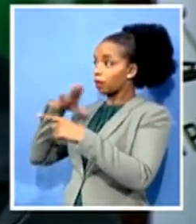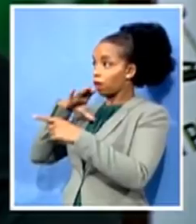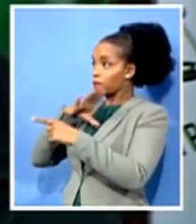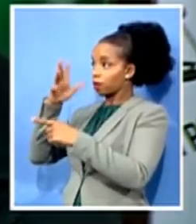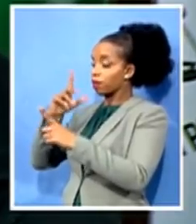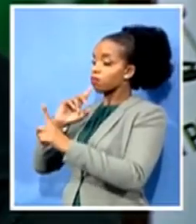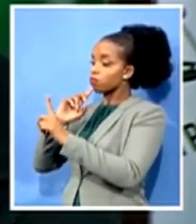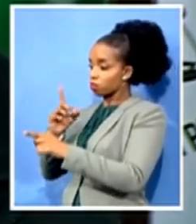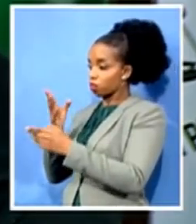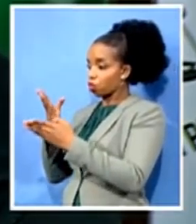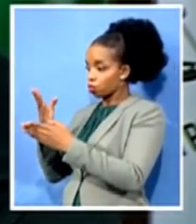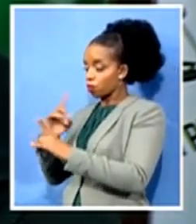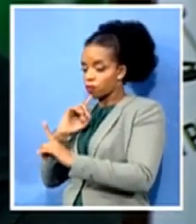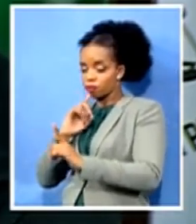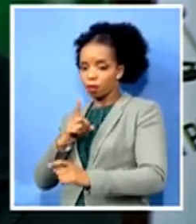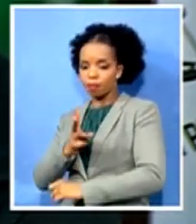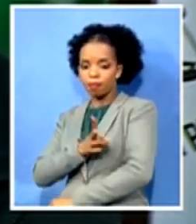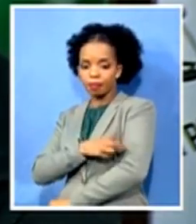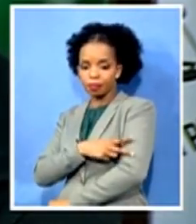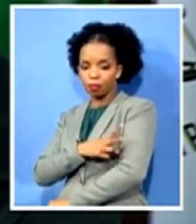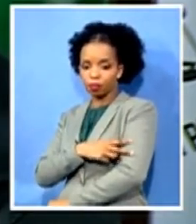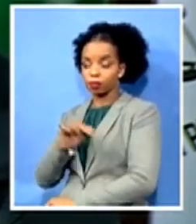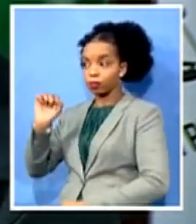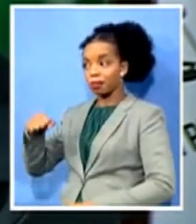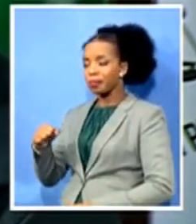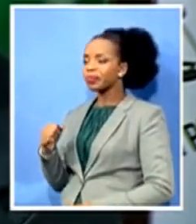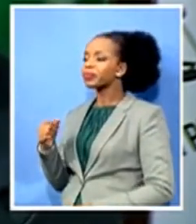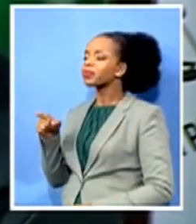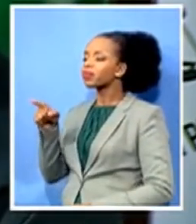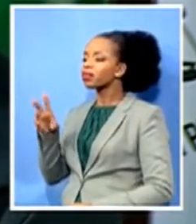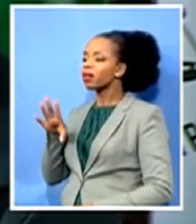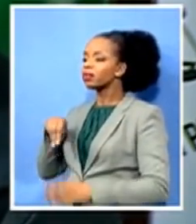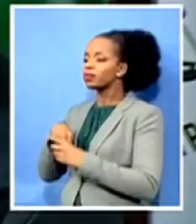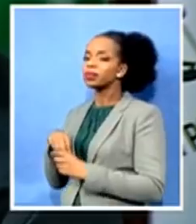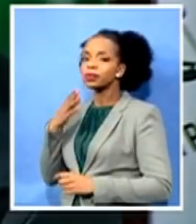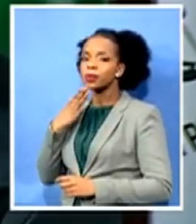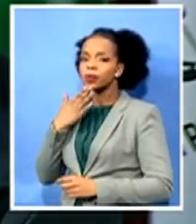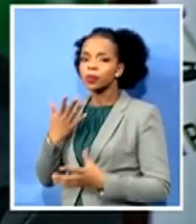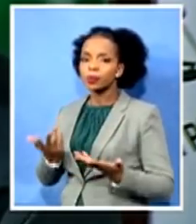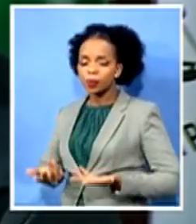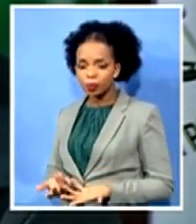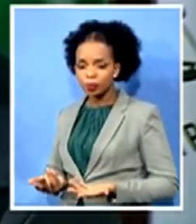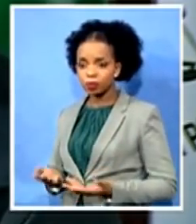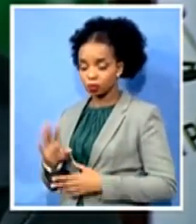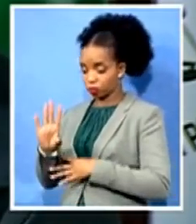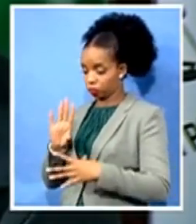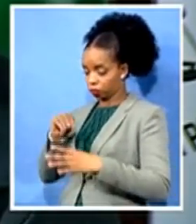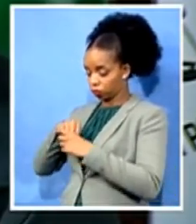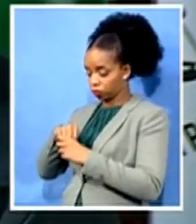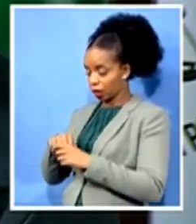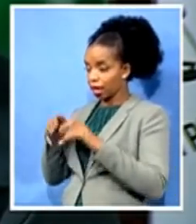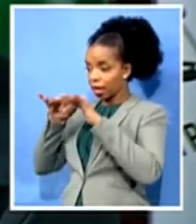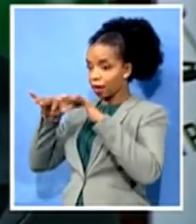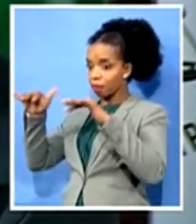who was it going to include? Was it going to include those who may have been on the